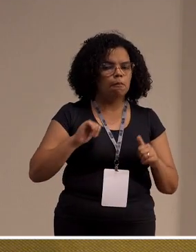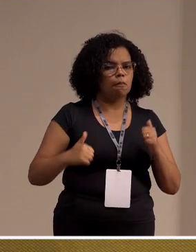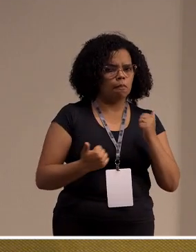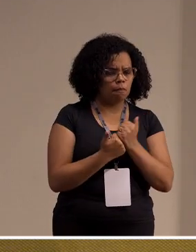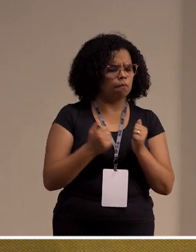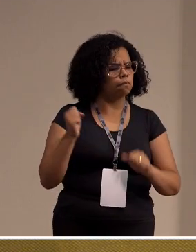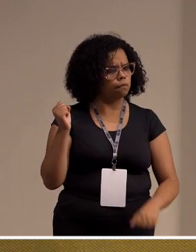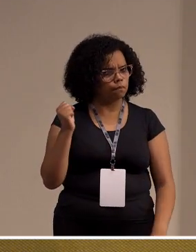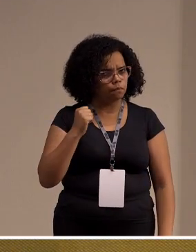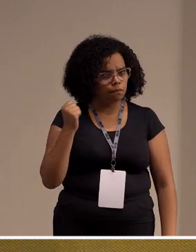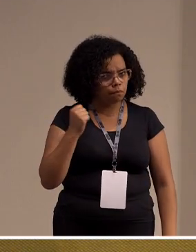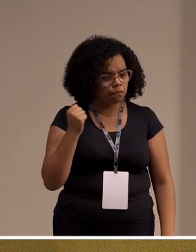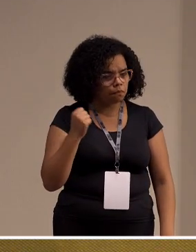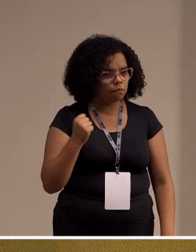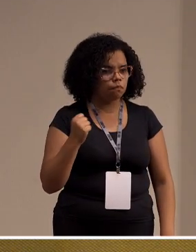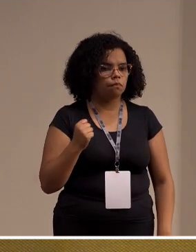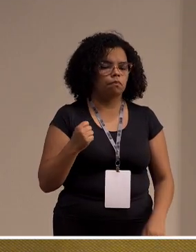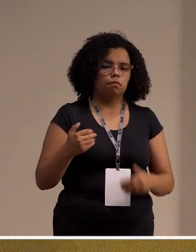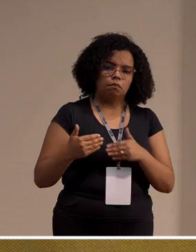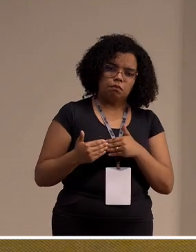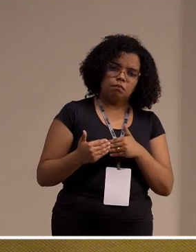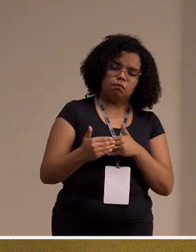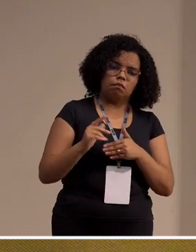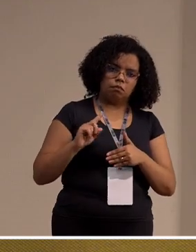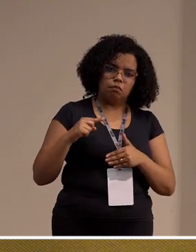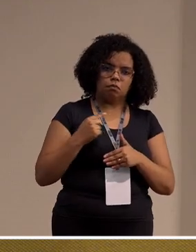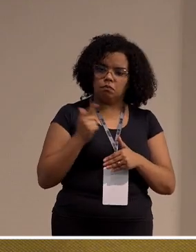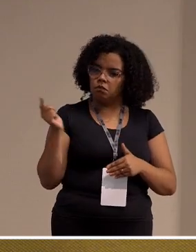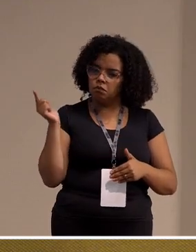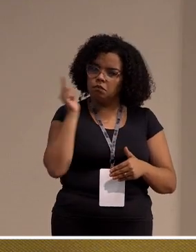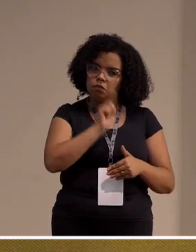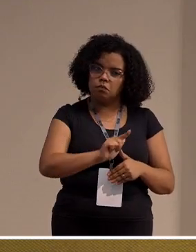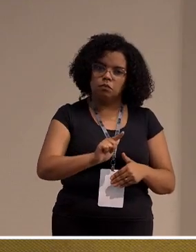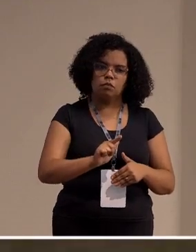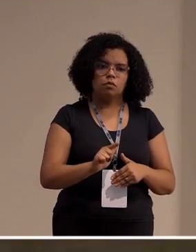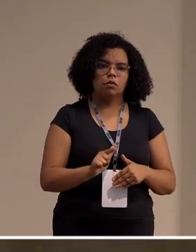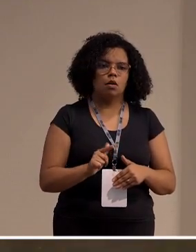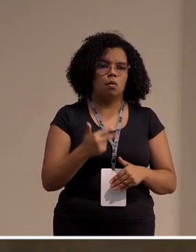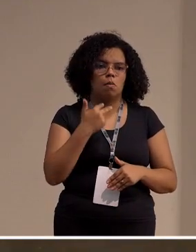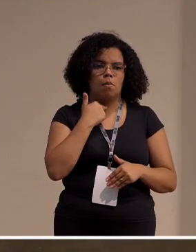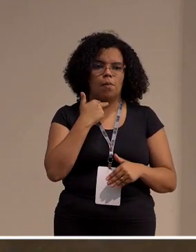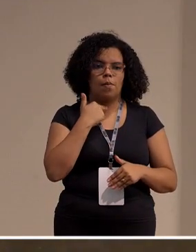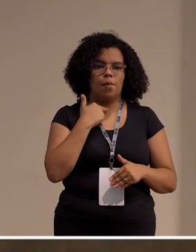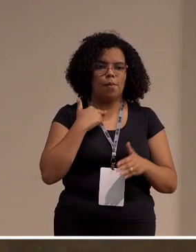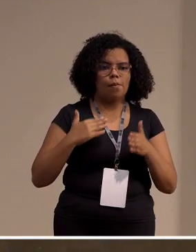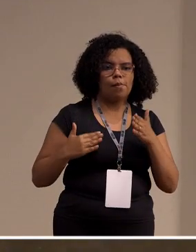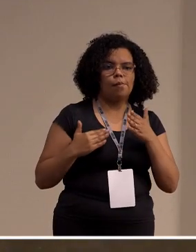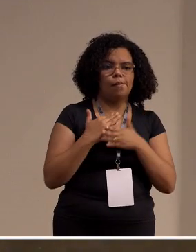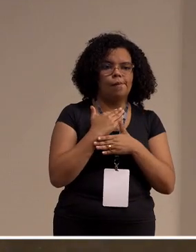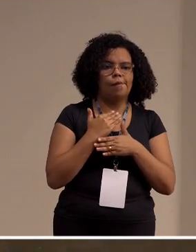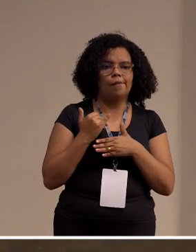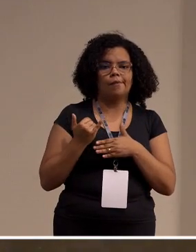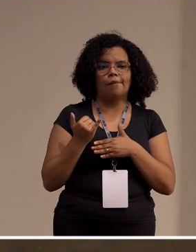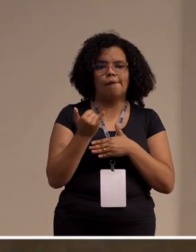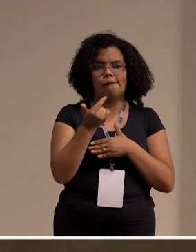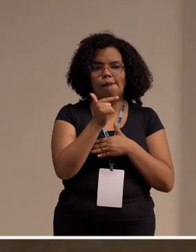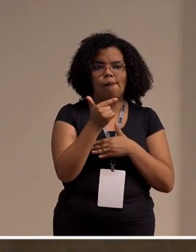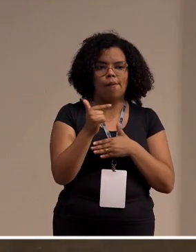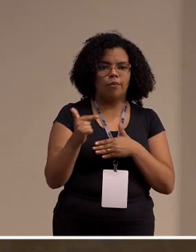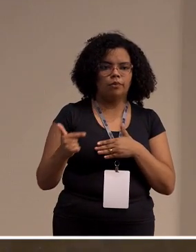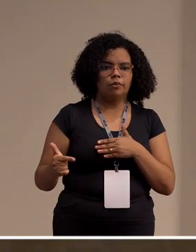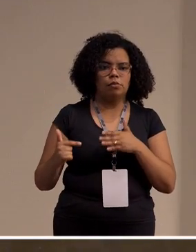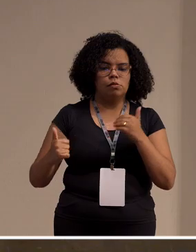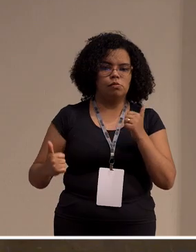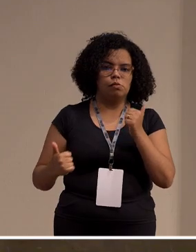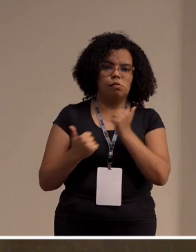the advances that we have achieved could not have been achieved without the assistance of a tiny minority